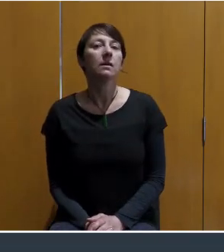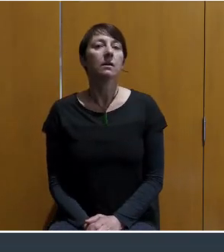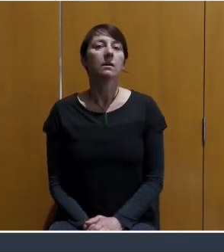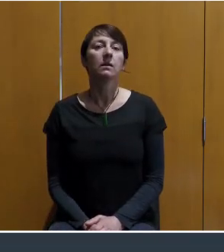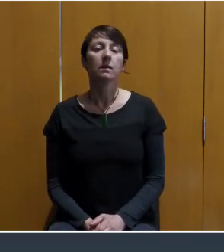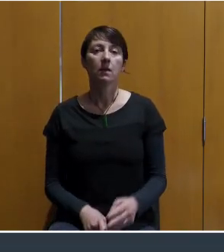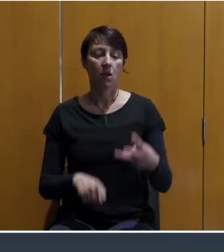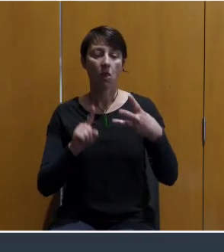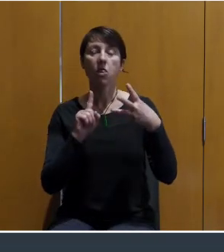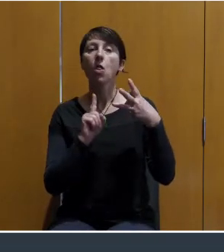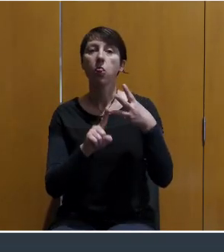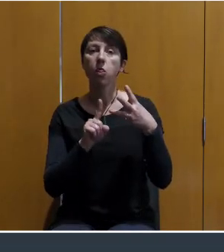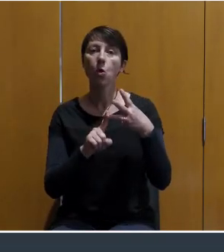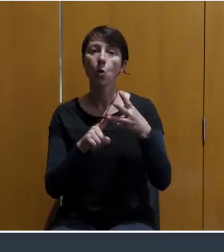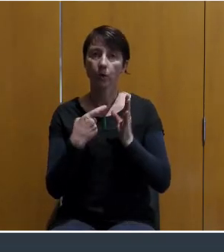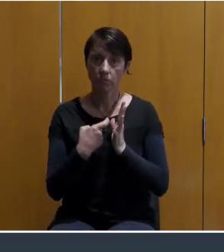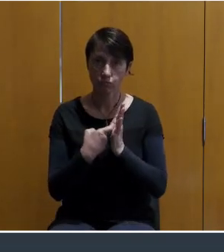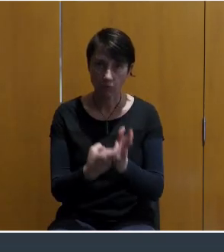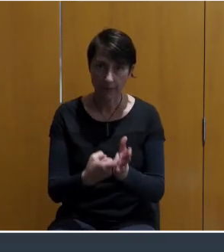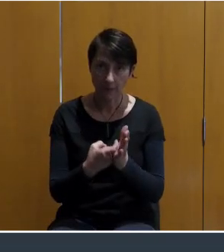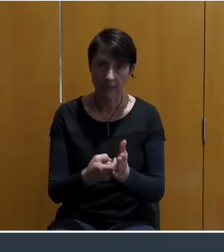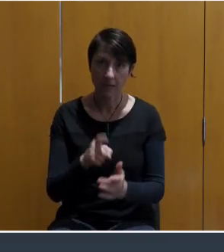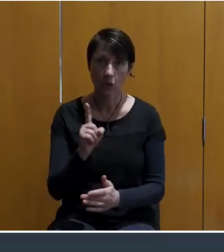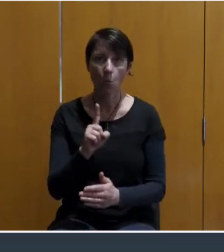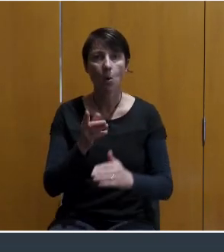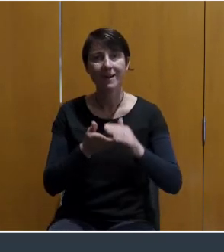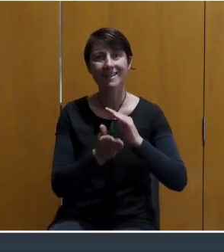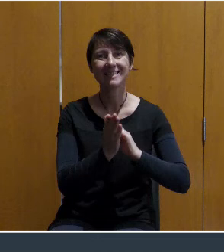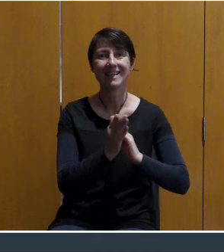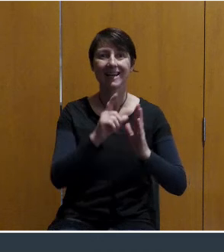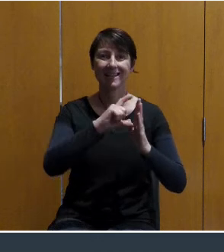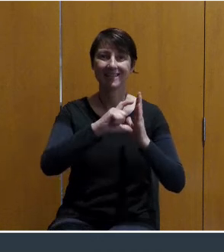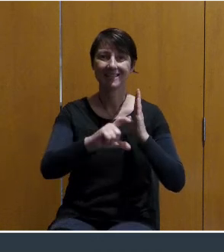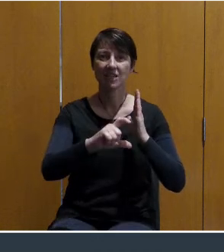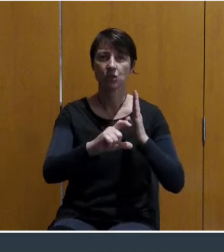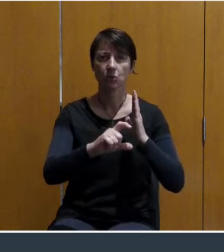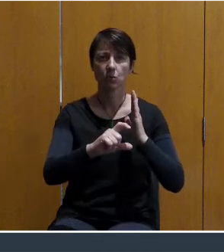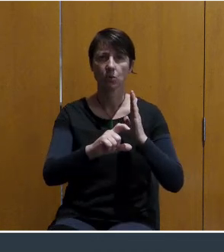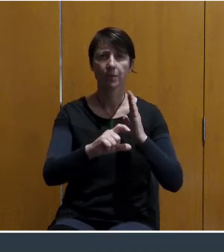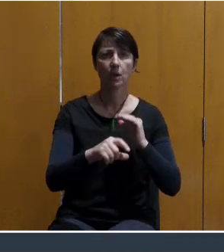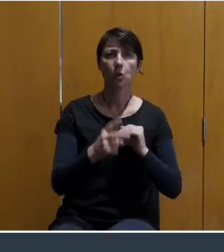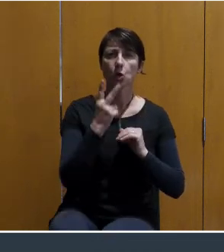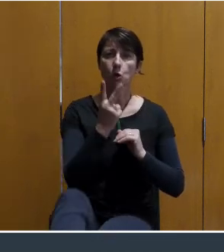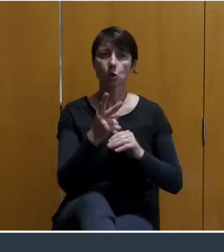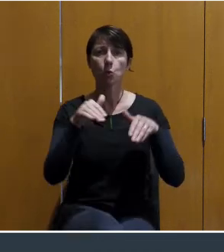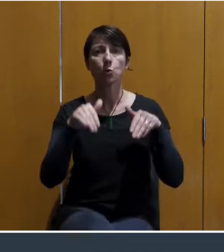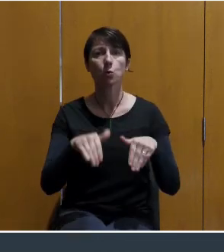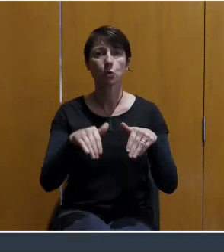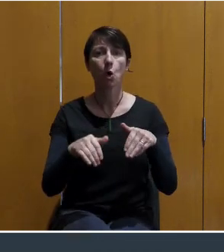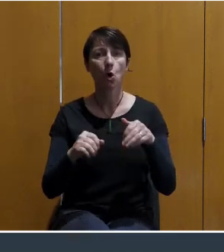The third recommendation is under Schedule 2, dog exercise areas, point